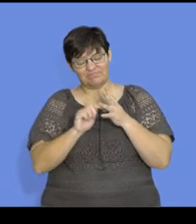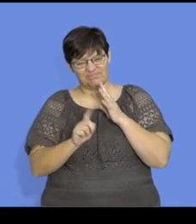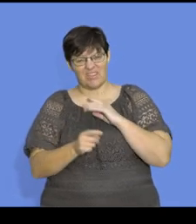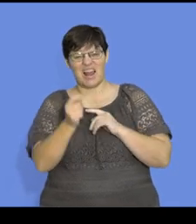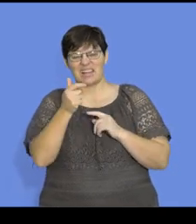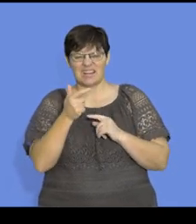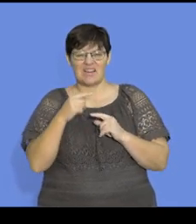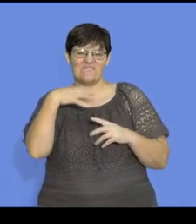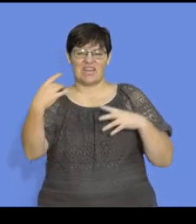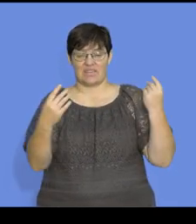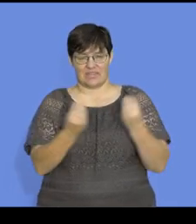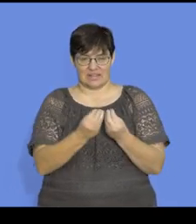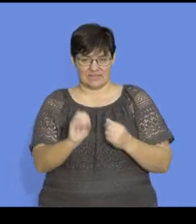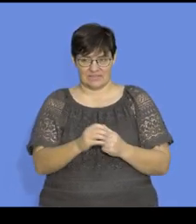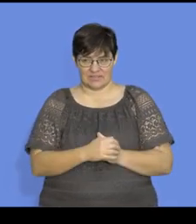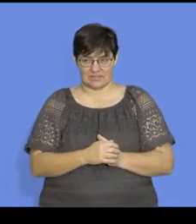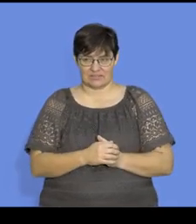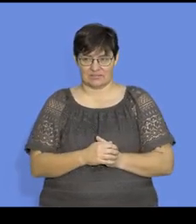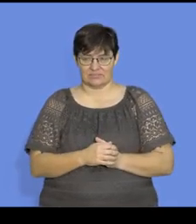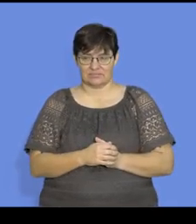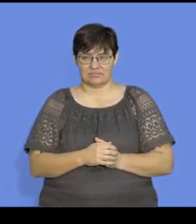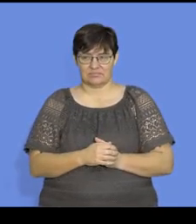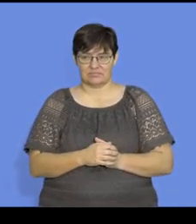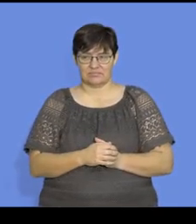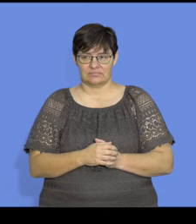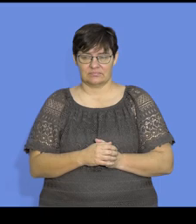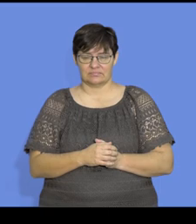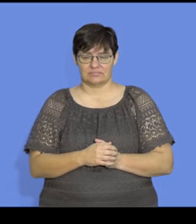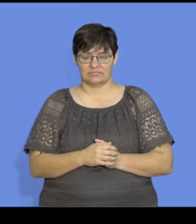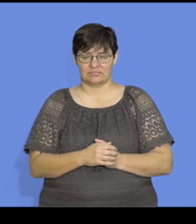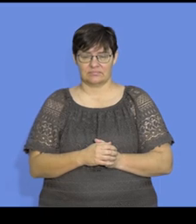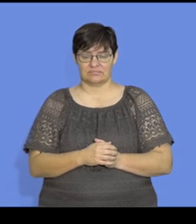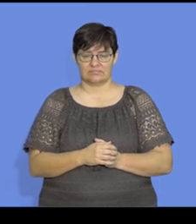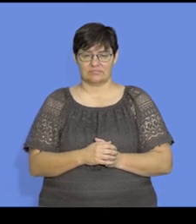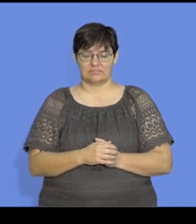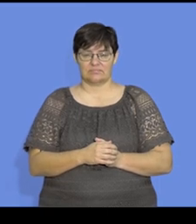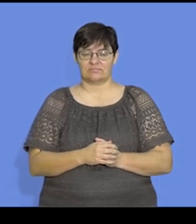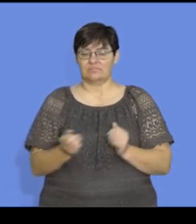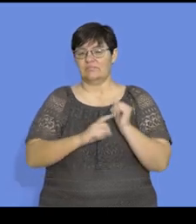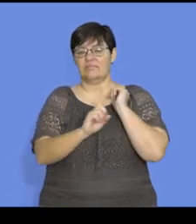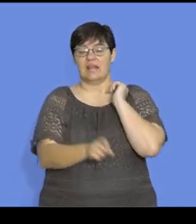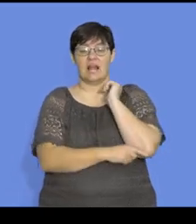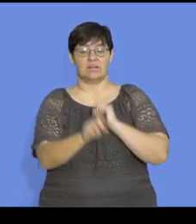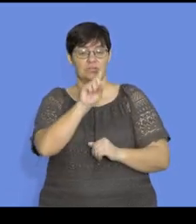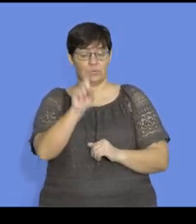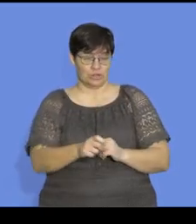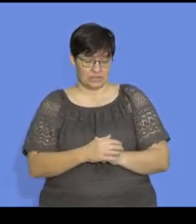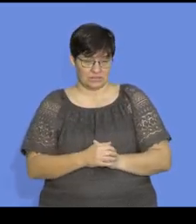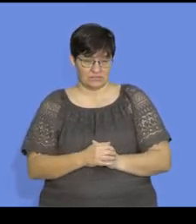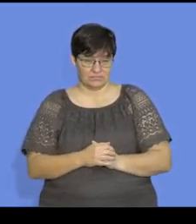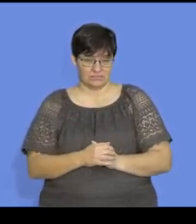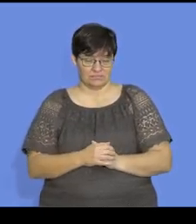little feathery things hanging about it. Right, and the last question for this